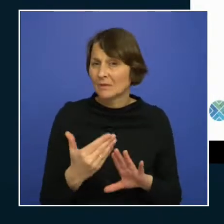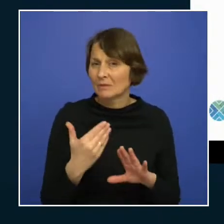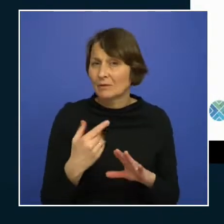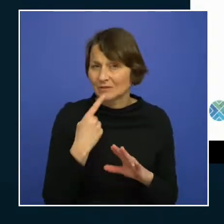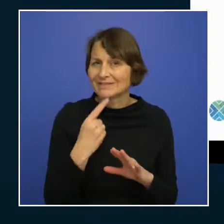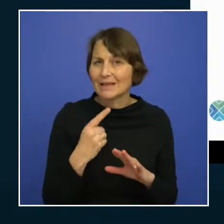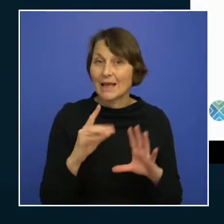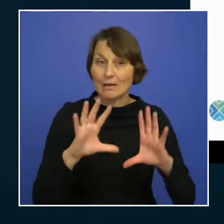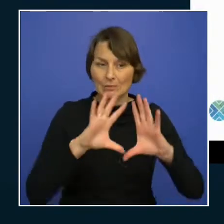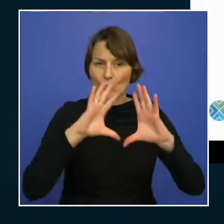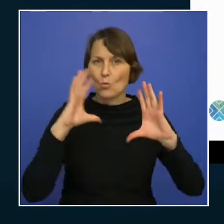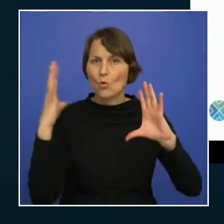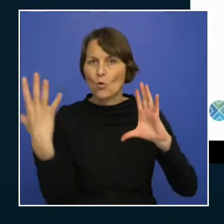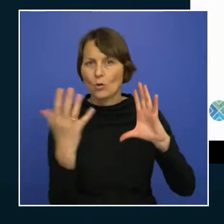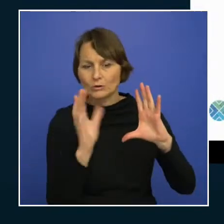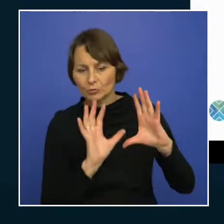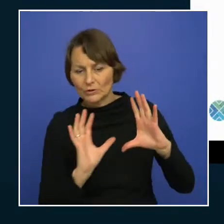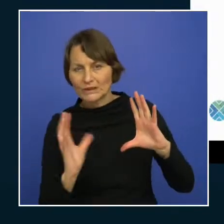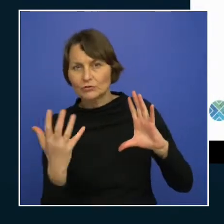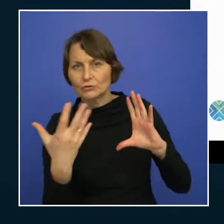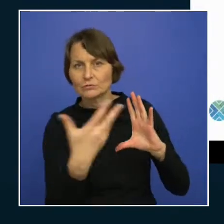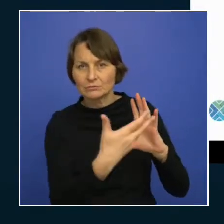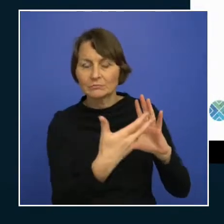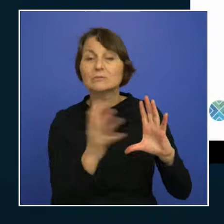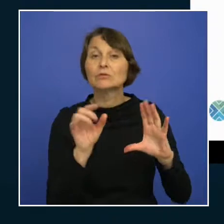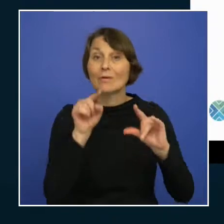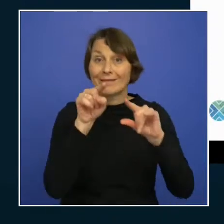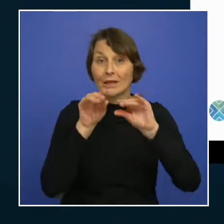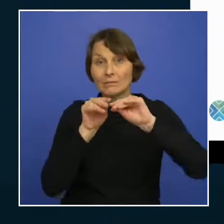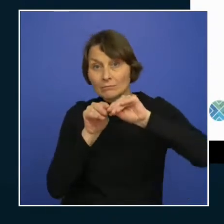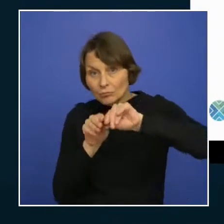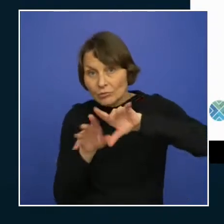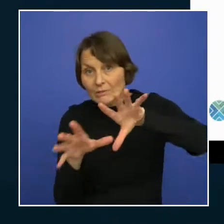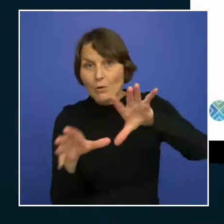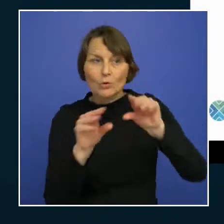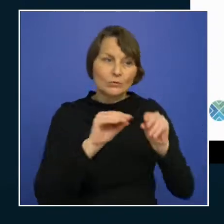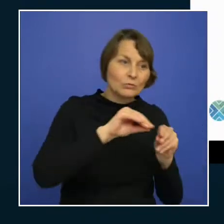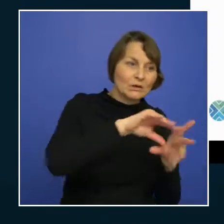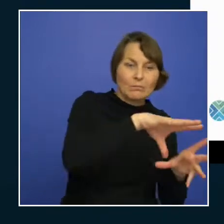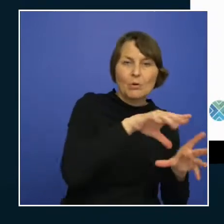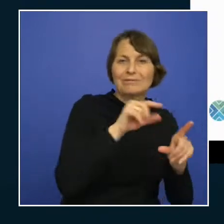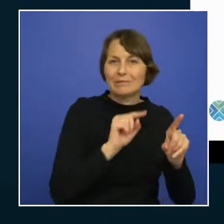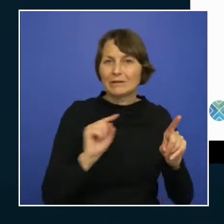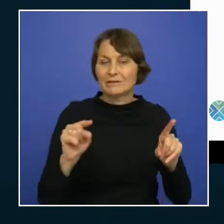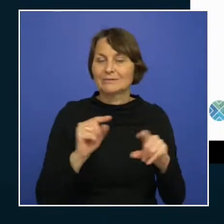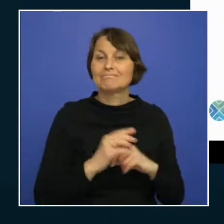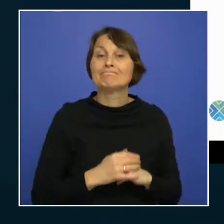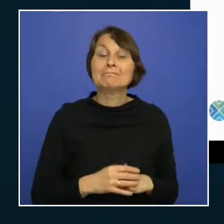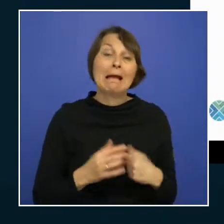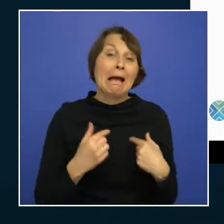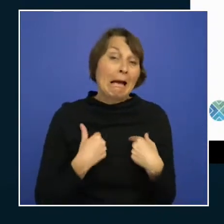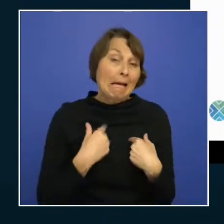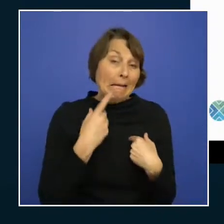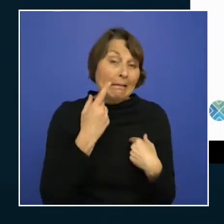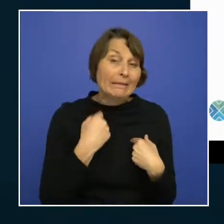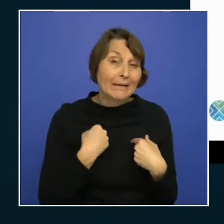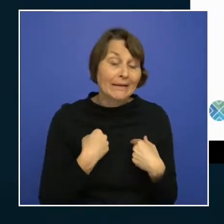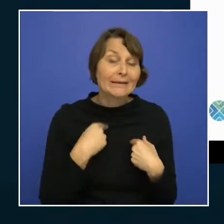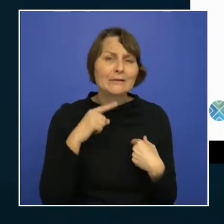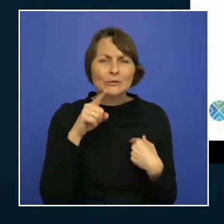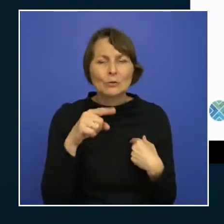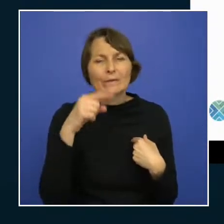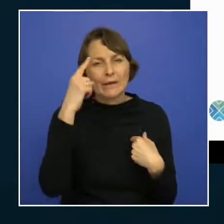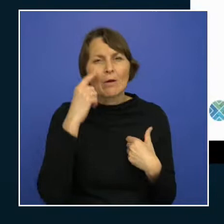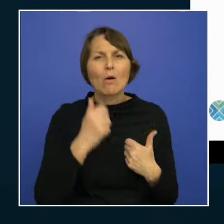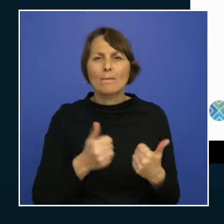geographical location where your resource is deployed. And my take on this is only using it when you're utilizing